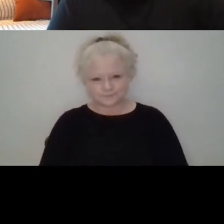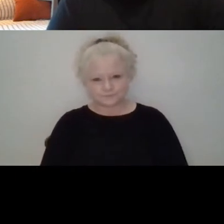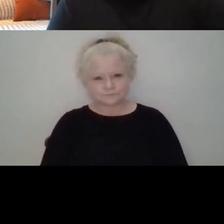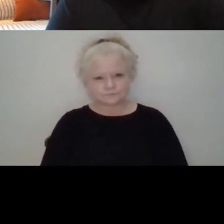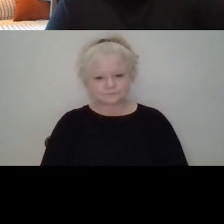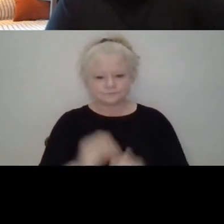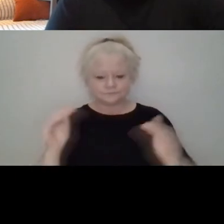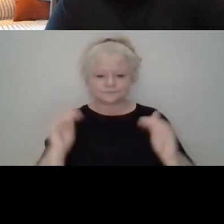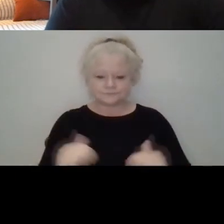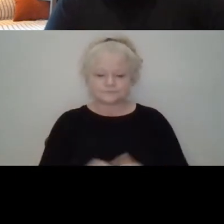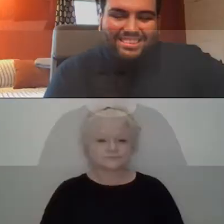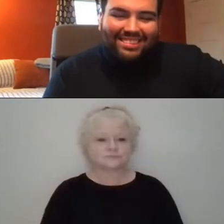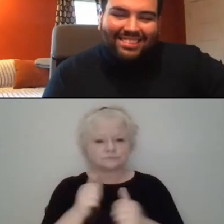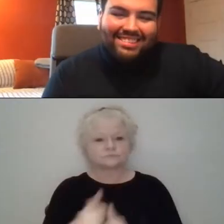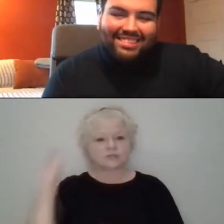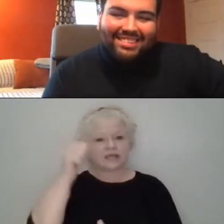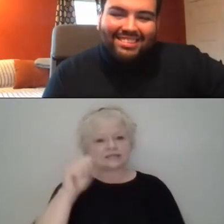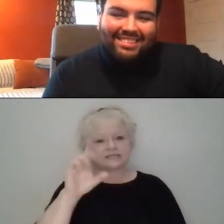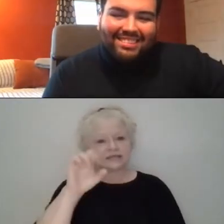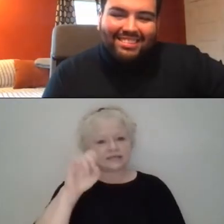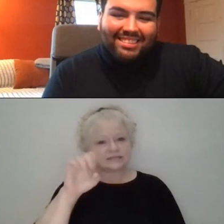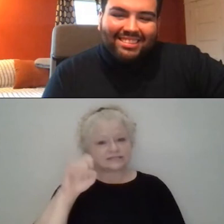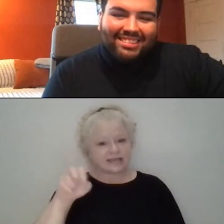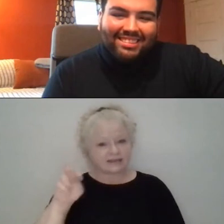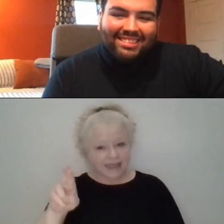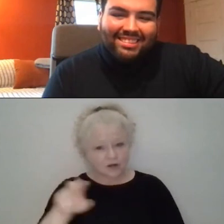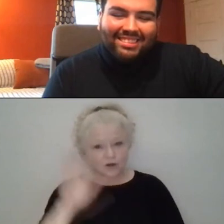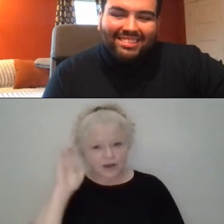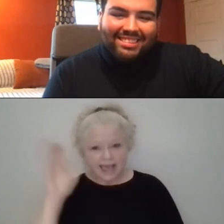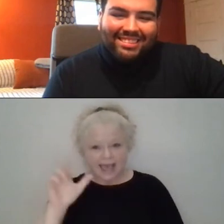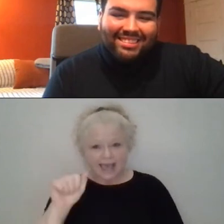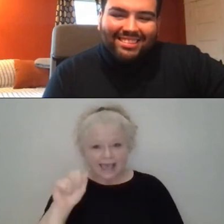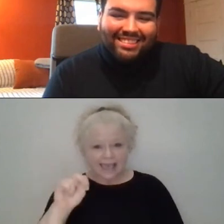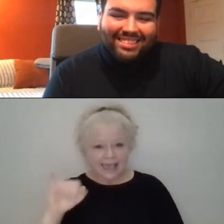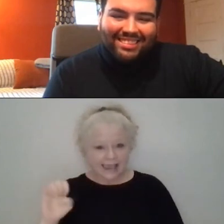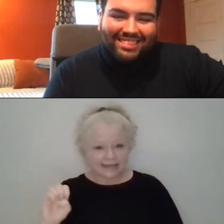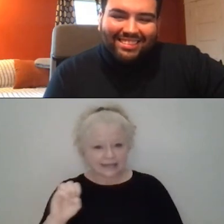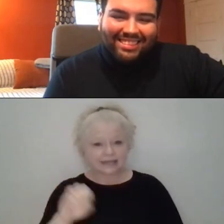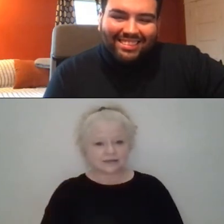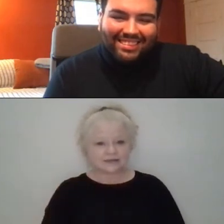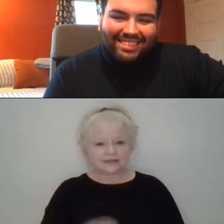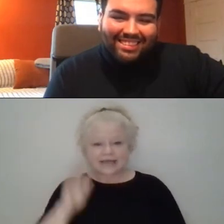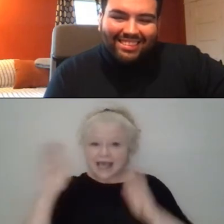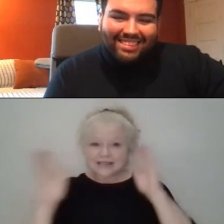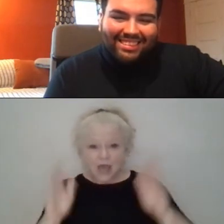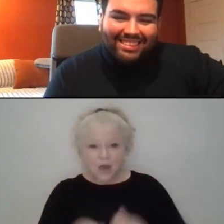And then we have our executive editor, Annie Block. Hey, Annie, where are you? Hi, Annie. Buenos dias, Cindy.